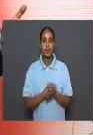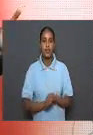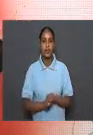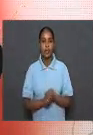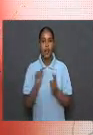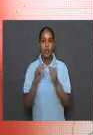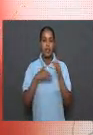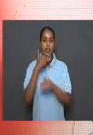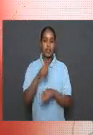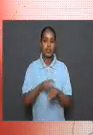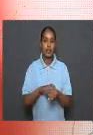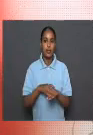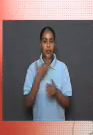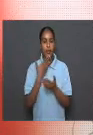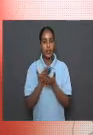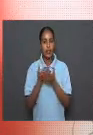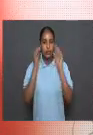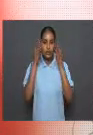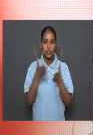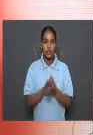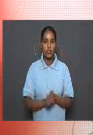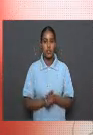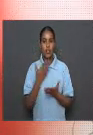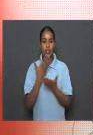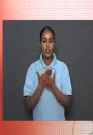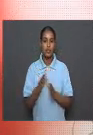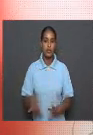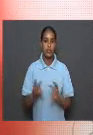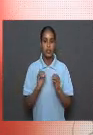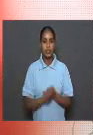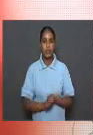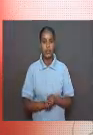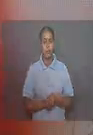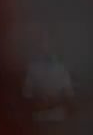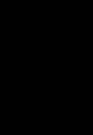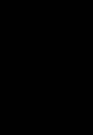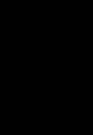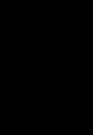Until next time, thank you, teacher. Thank you, students.